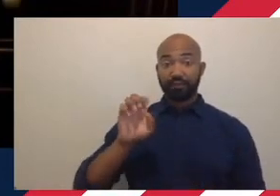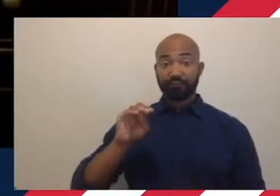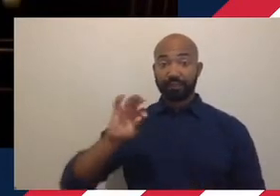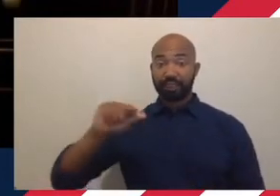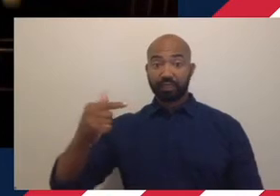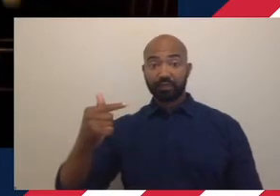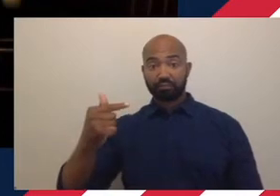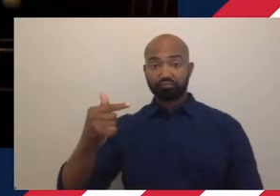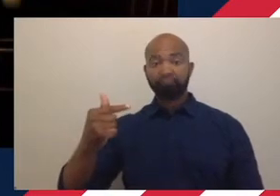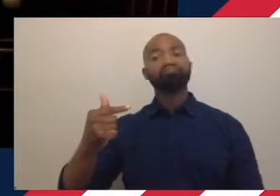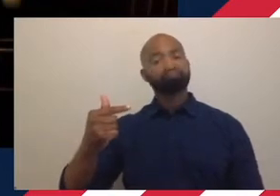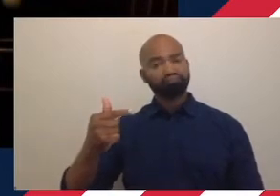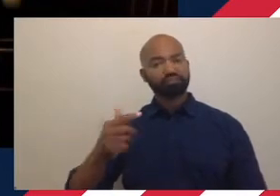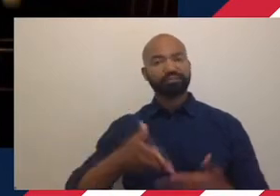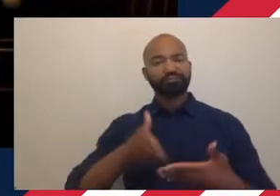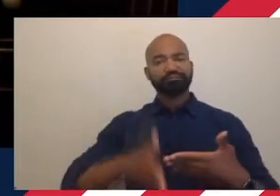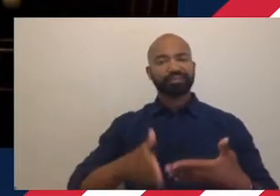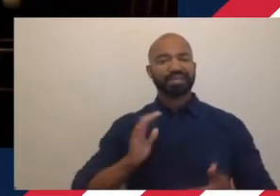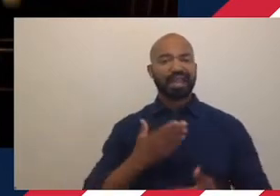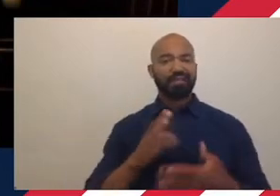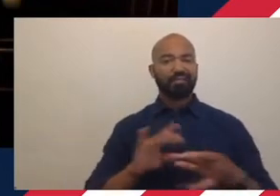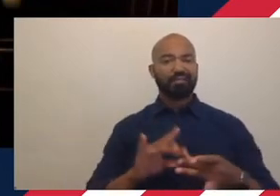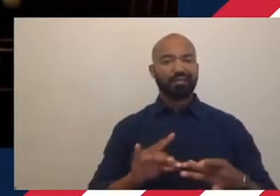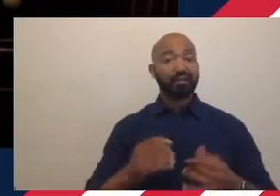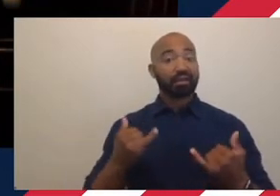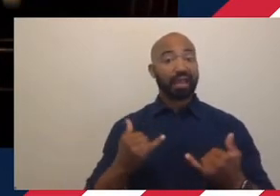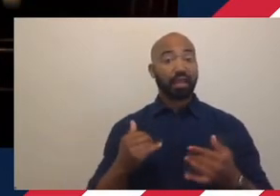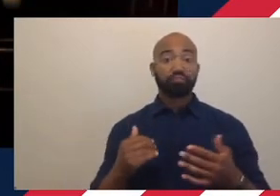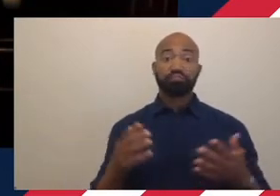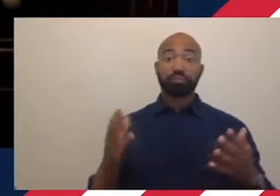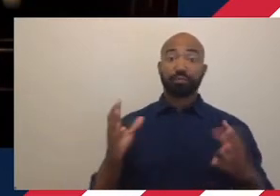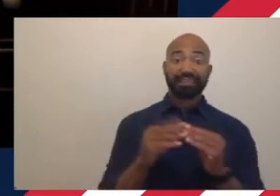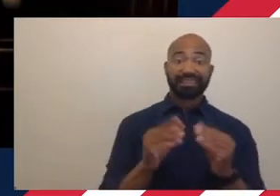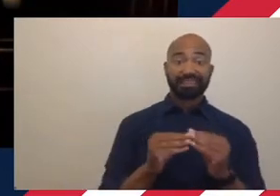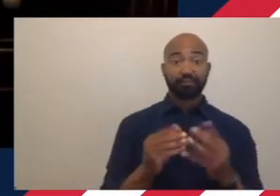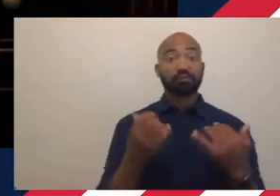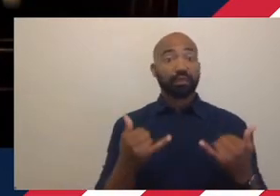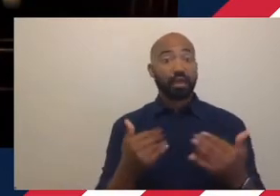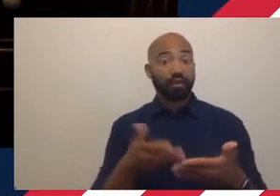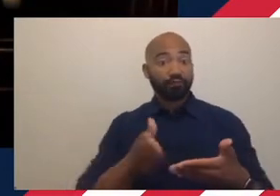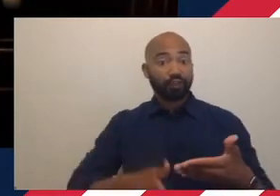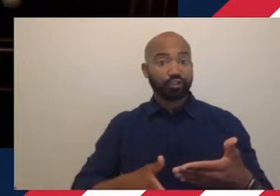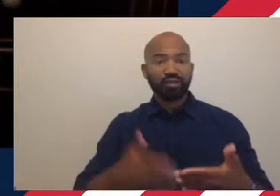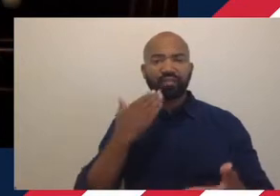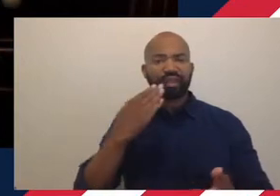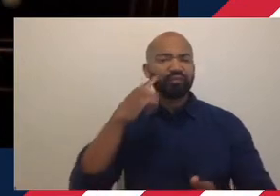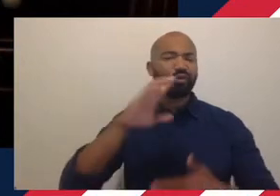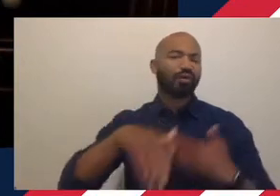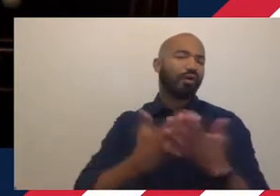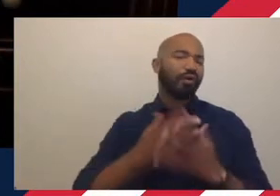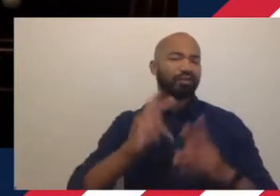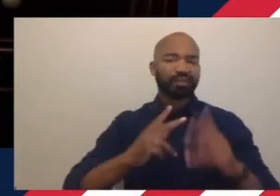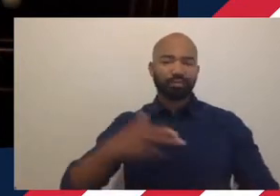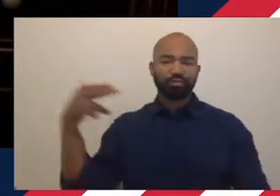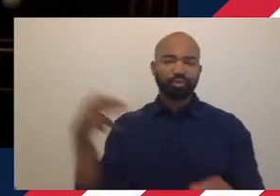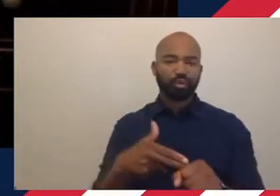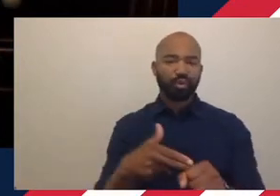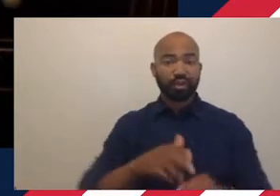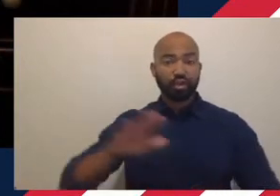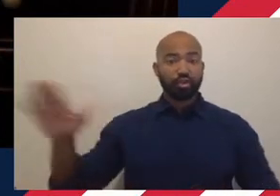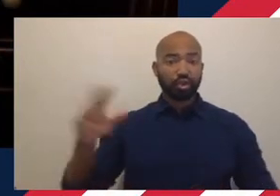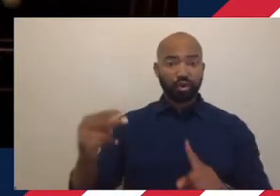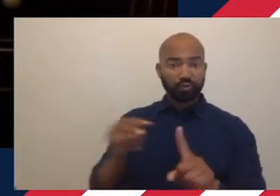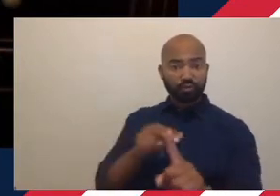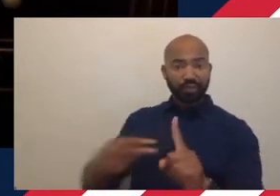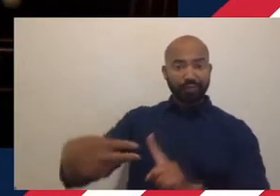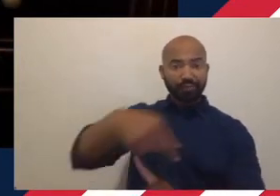hearing. On behalf of the Drafting Committee, thank you to everyone who joined us today to share your perspectives and